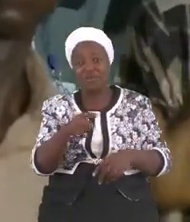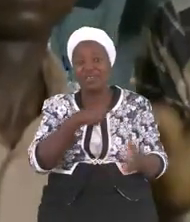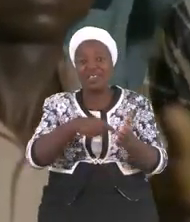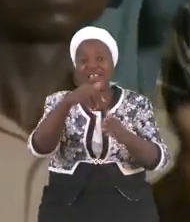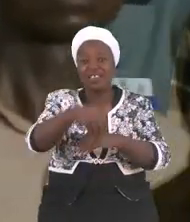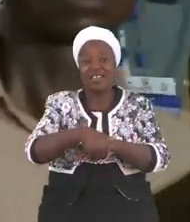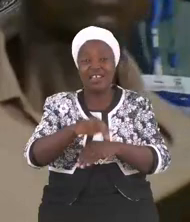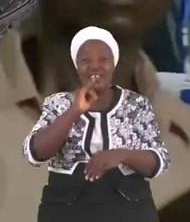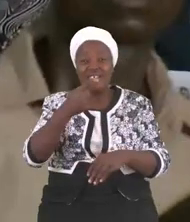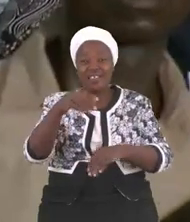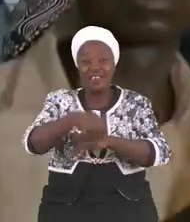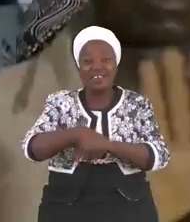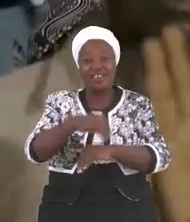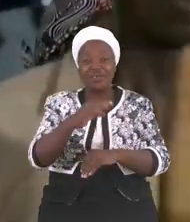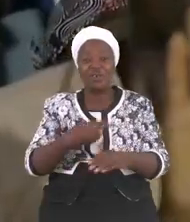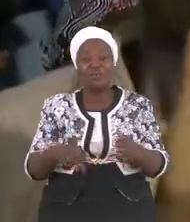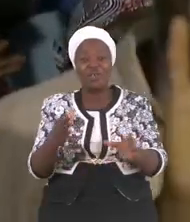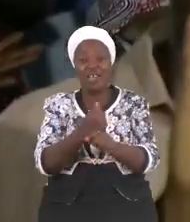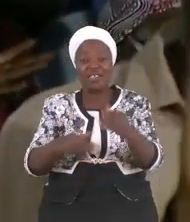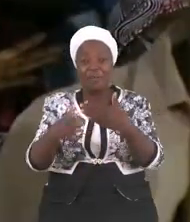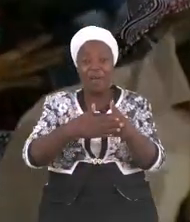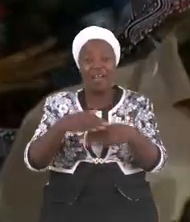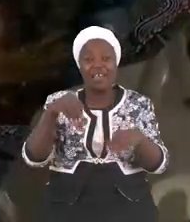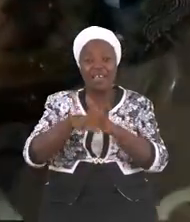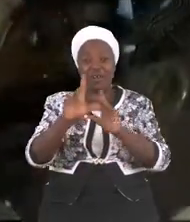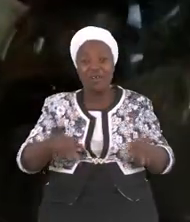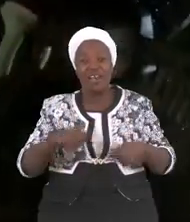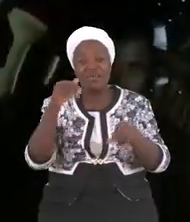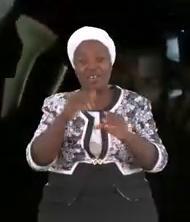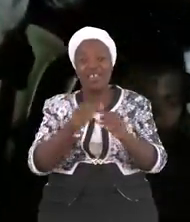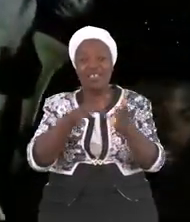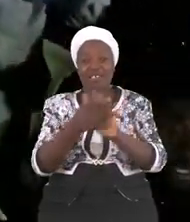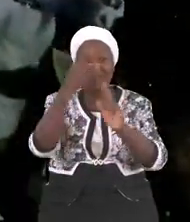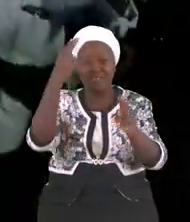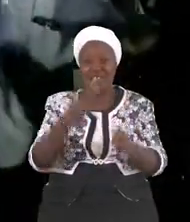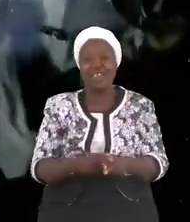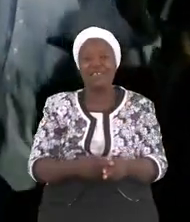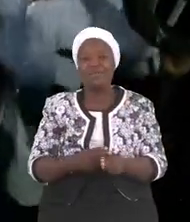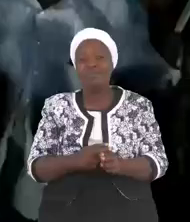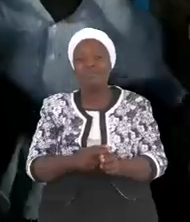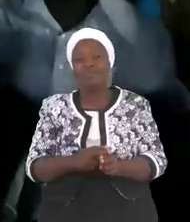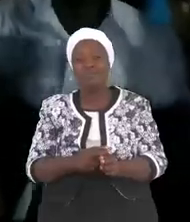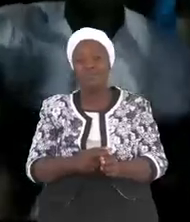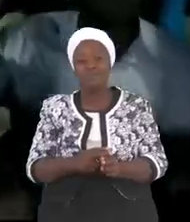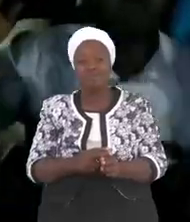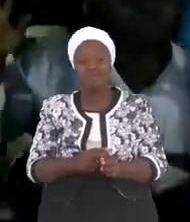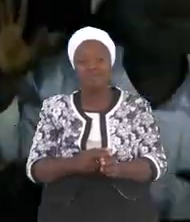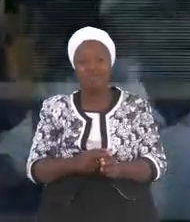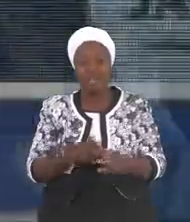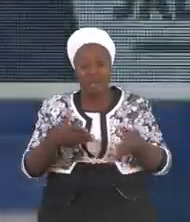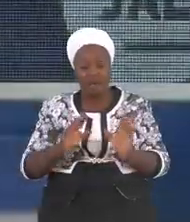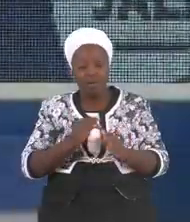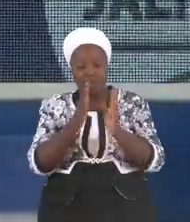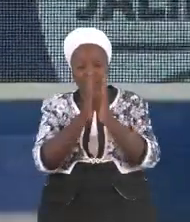the night of recovery in your life in Jesus' name. Let's pray